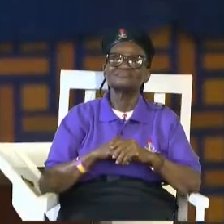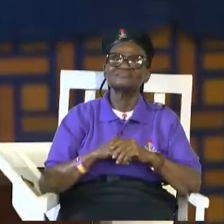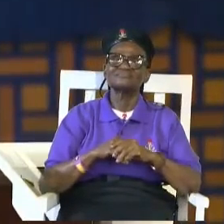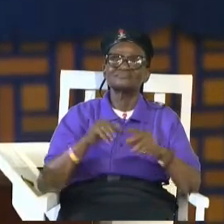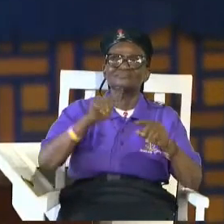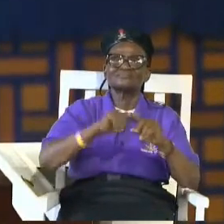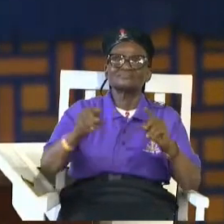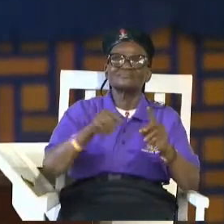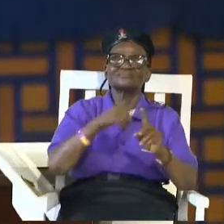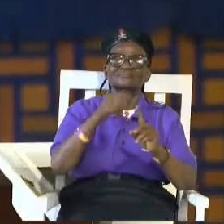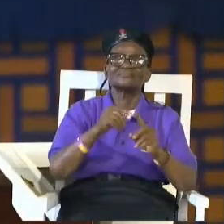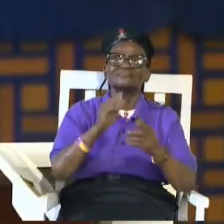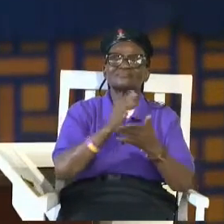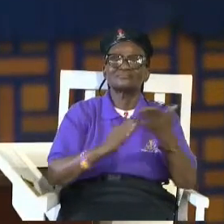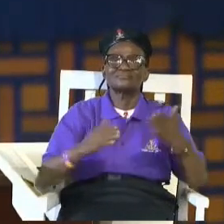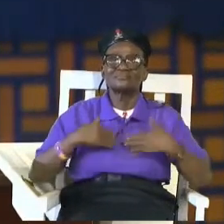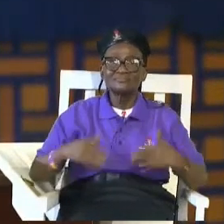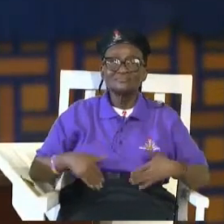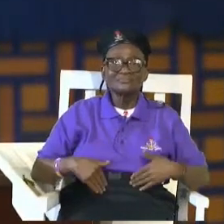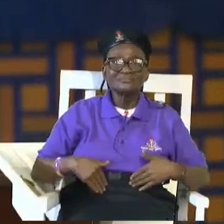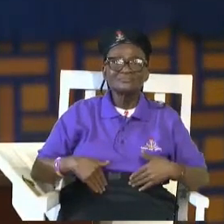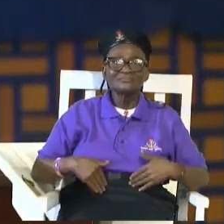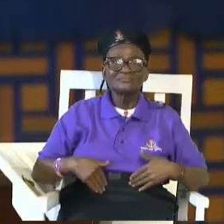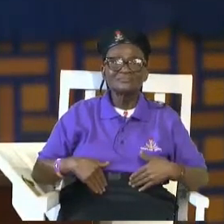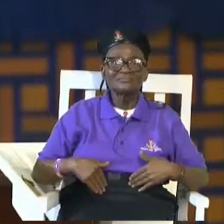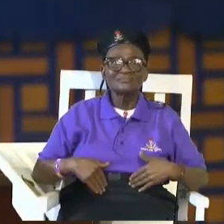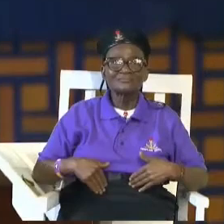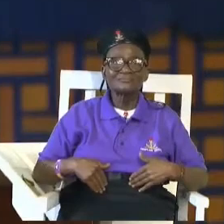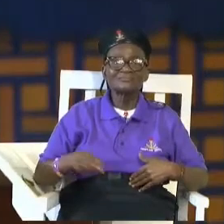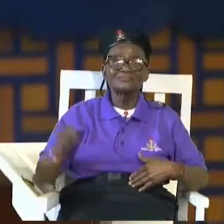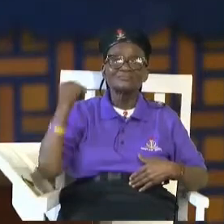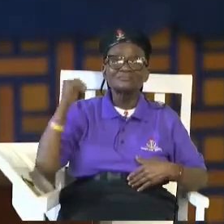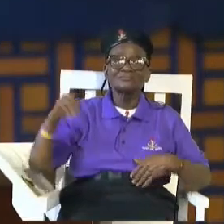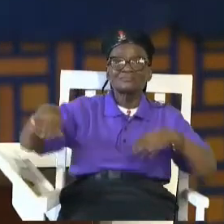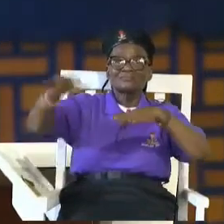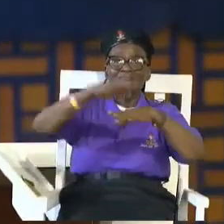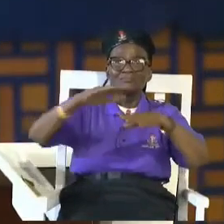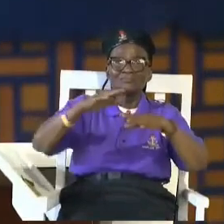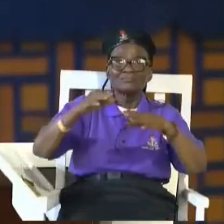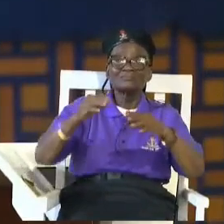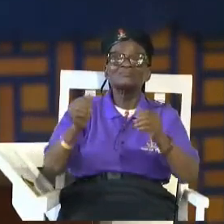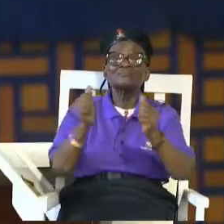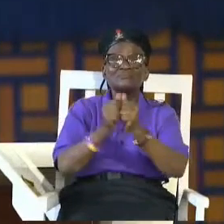But when somebody was covered in fire